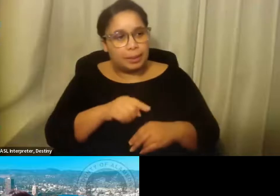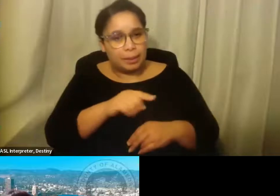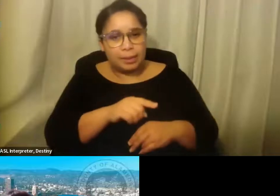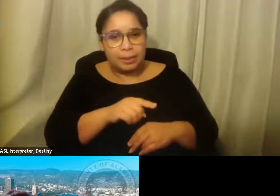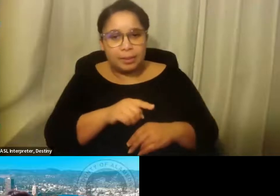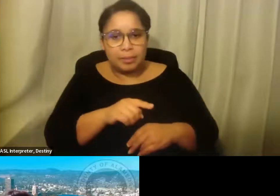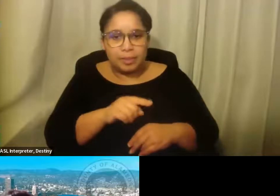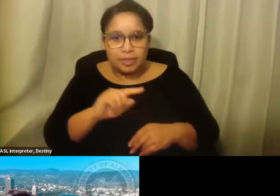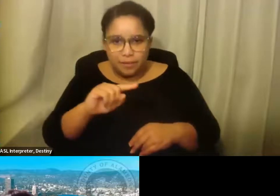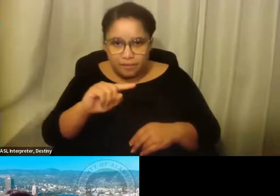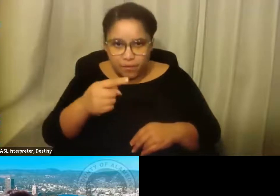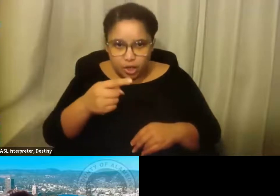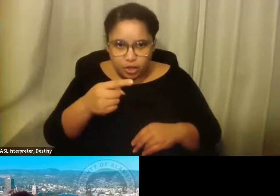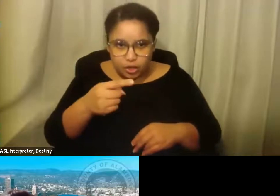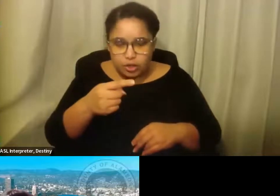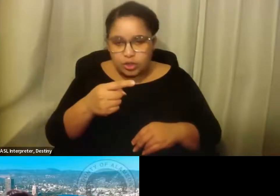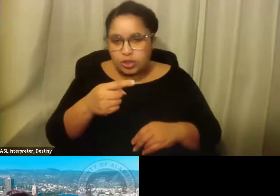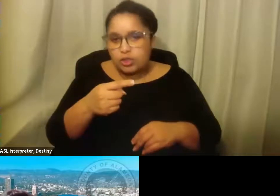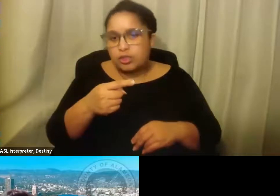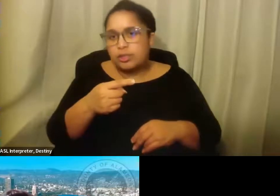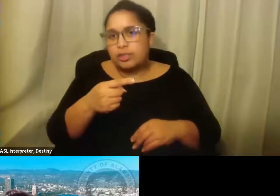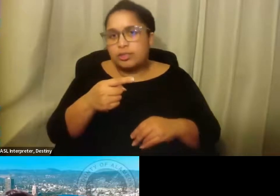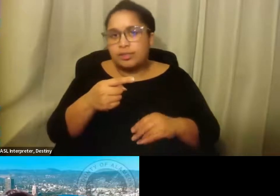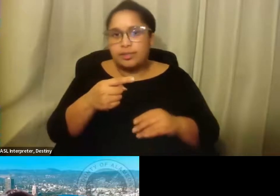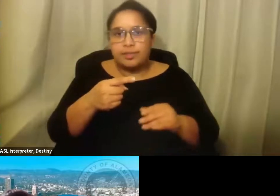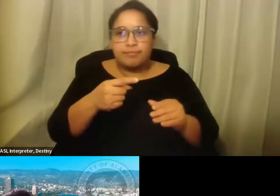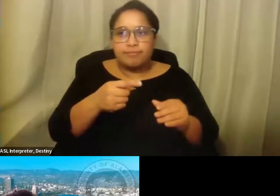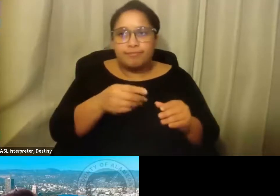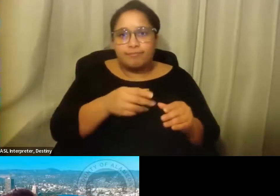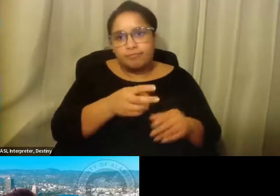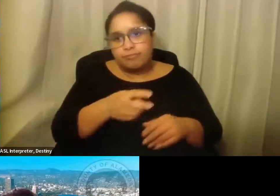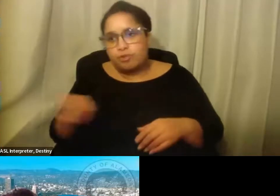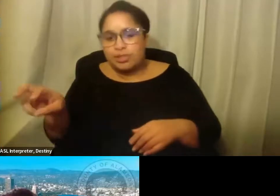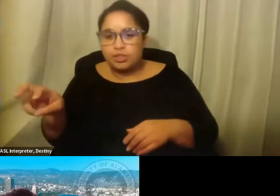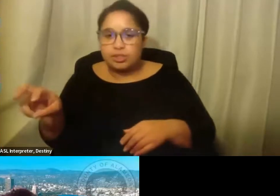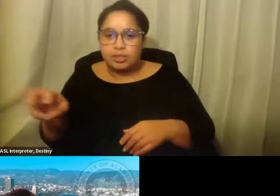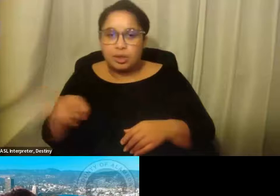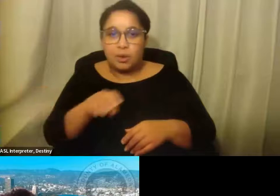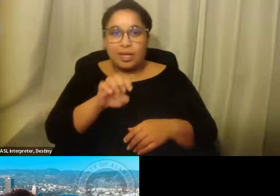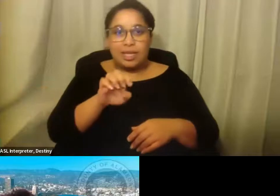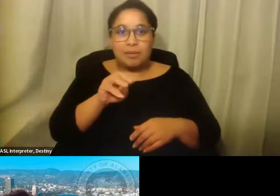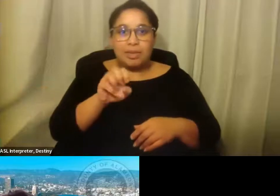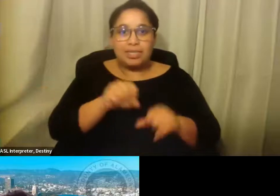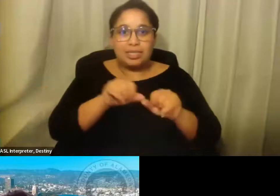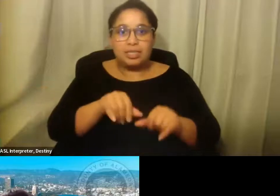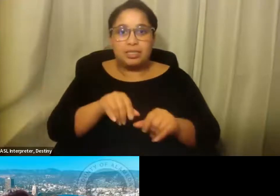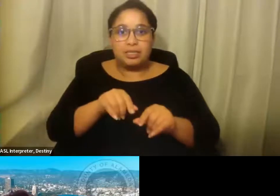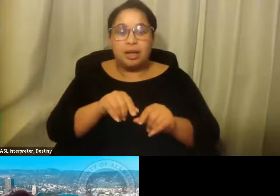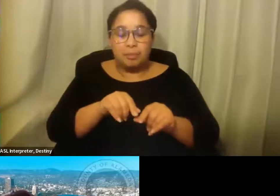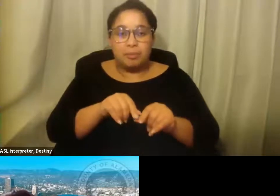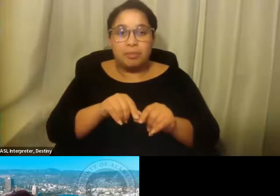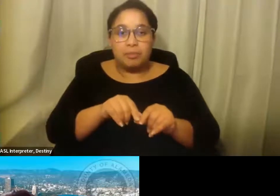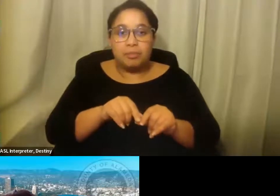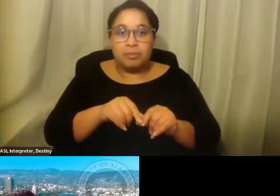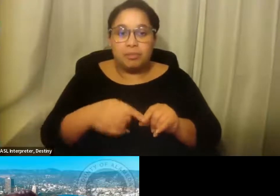the first entree or exit, if you may, as from the EMS system, I think is really going